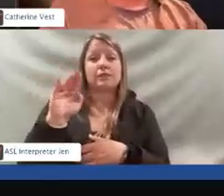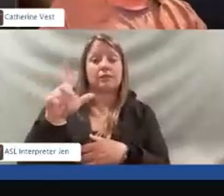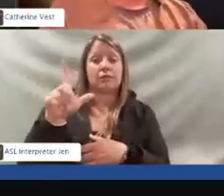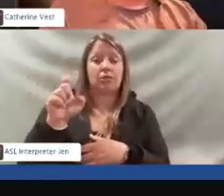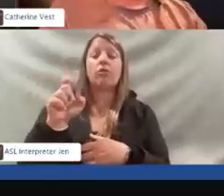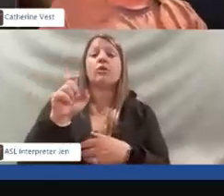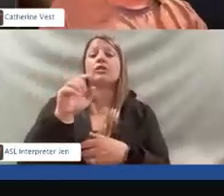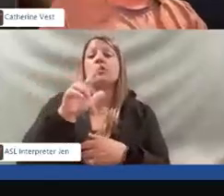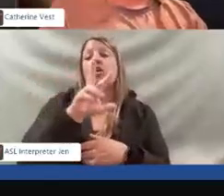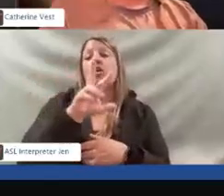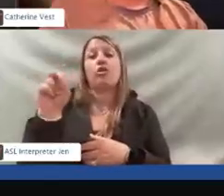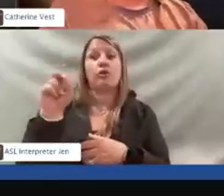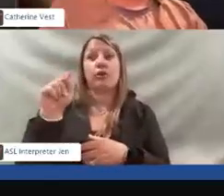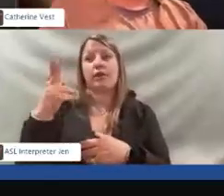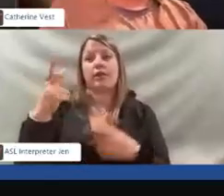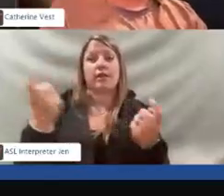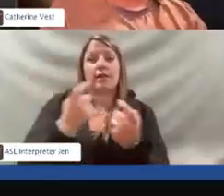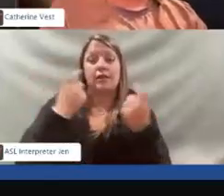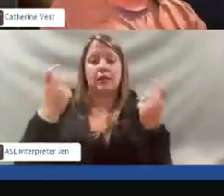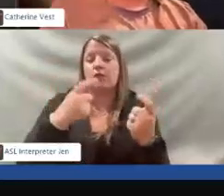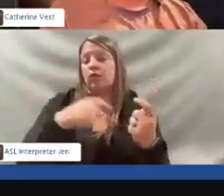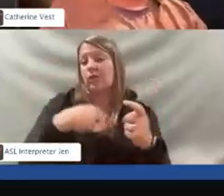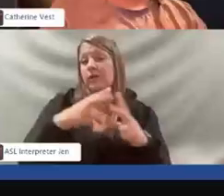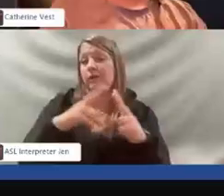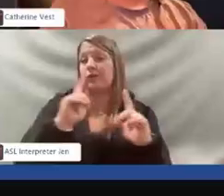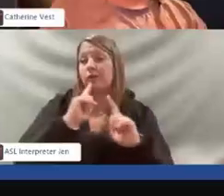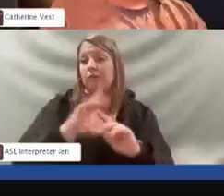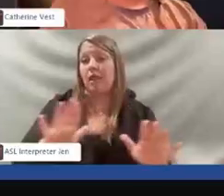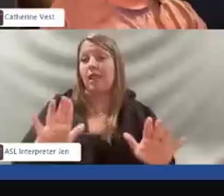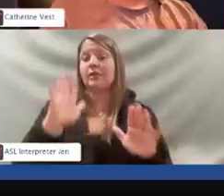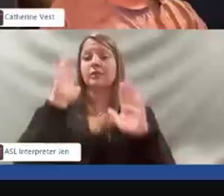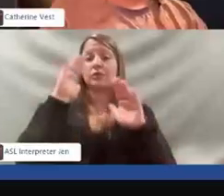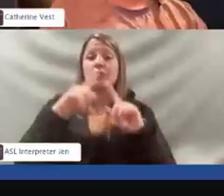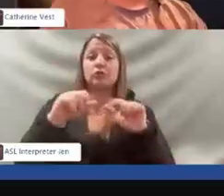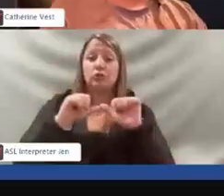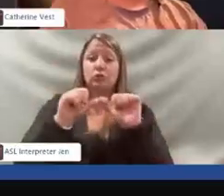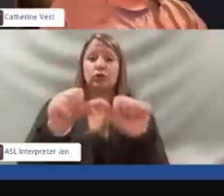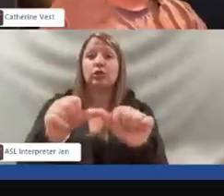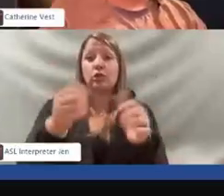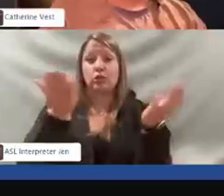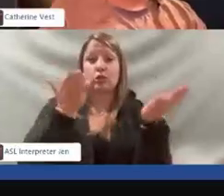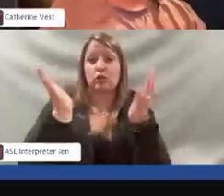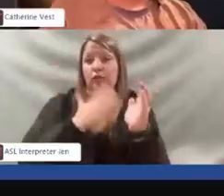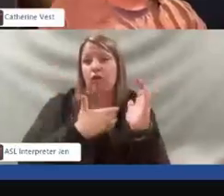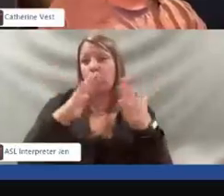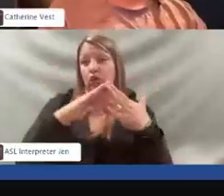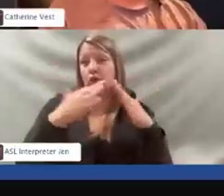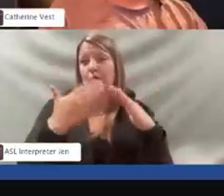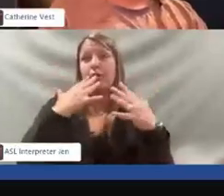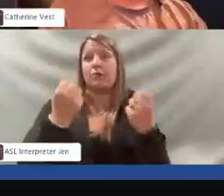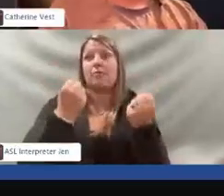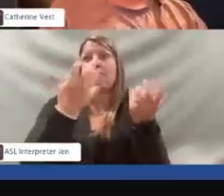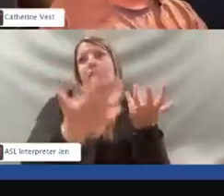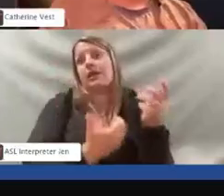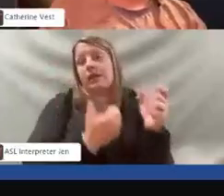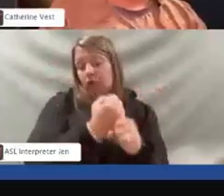30th anniversary. So we are very blessed and hope to continue to serve our communities for many years to